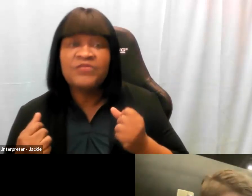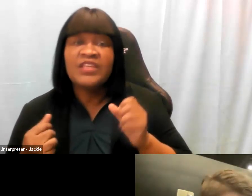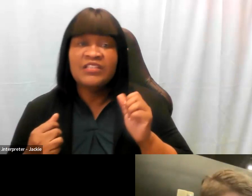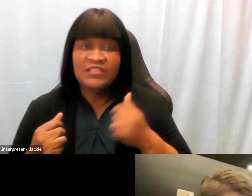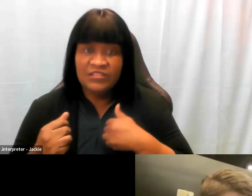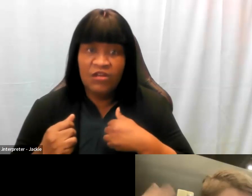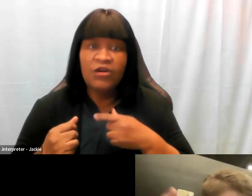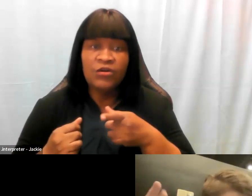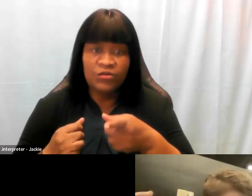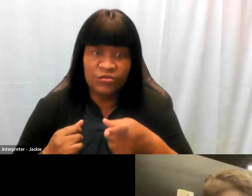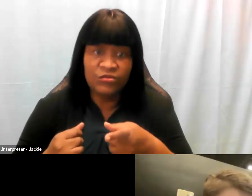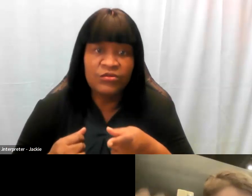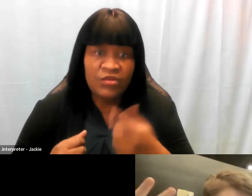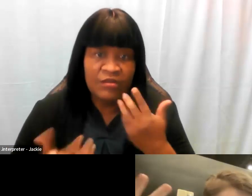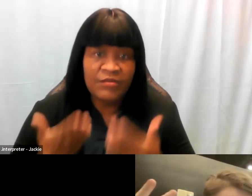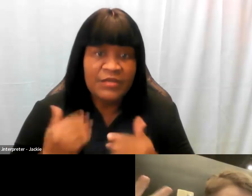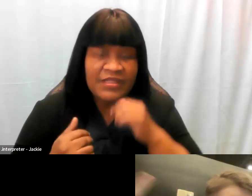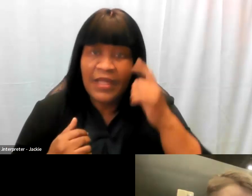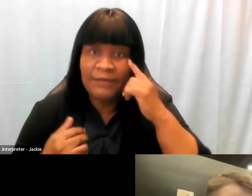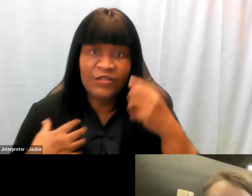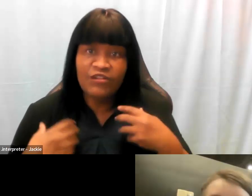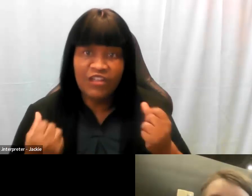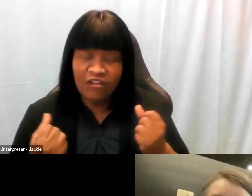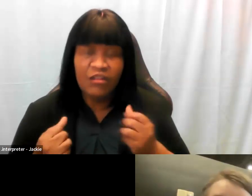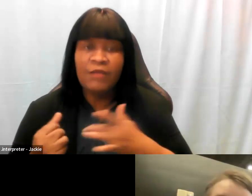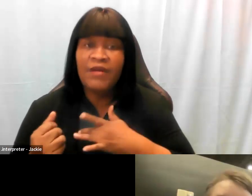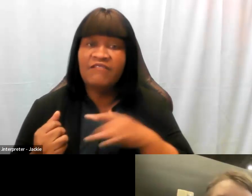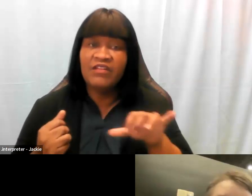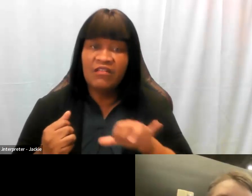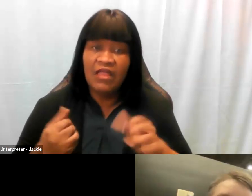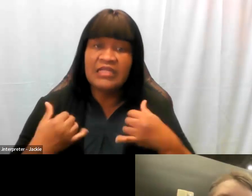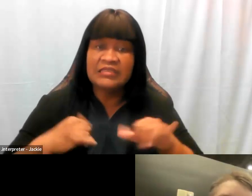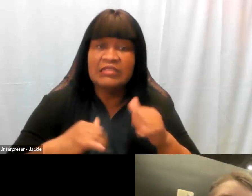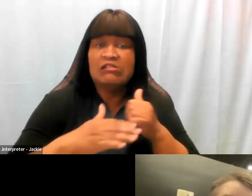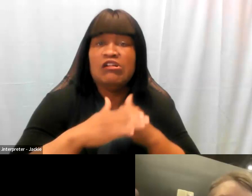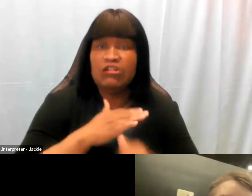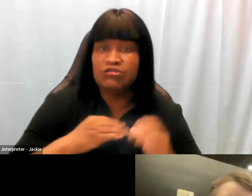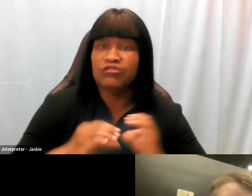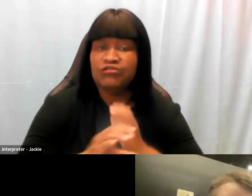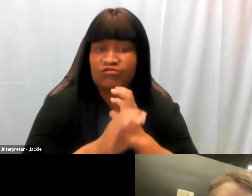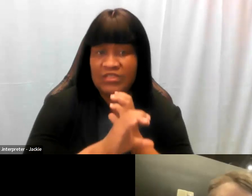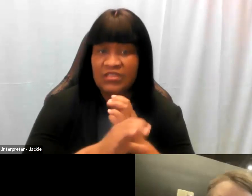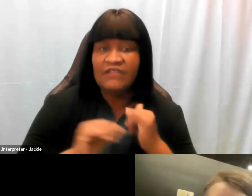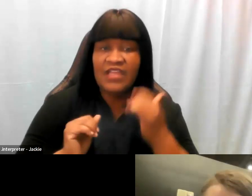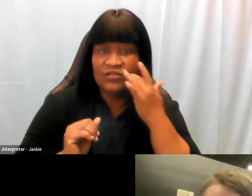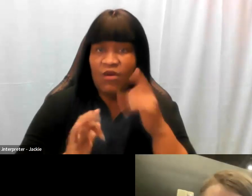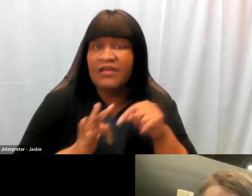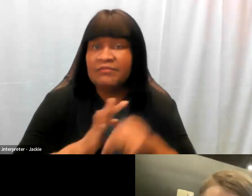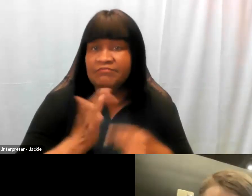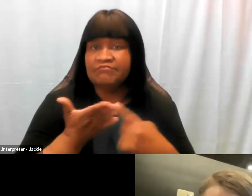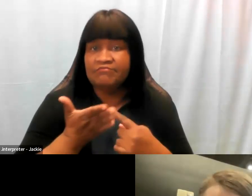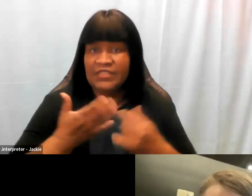might be easy to write it off as not mental health, so out of scope, but I feel like it still falls under the purview of crisis. That's why we're going into detail about this today.